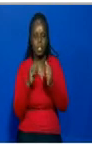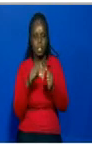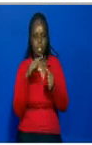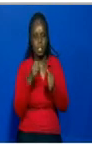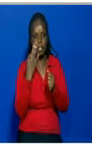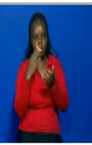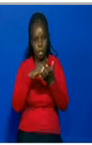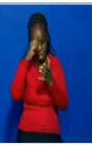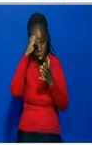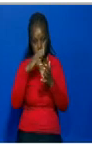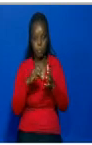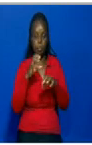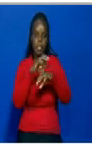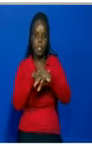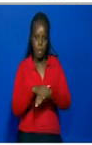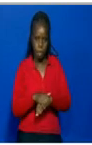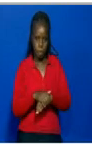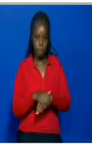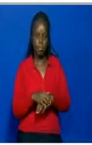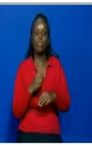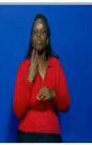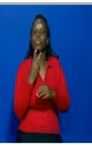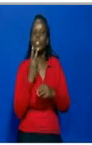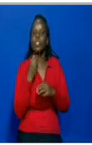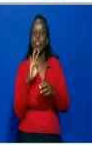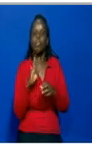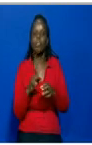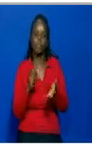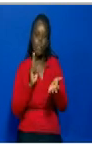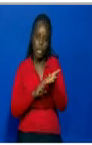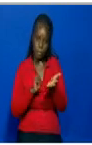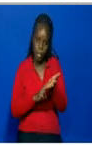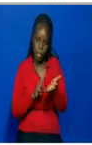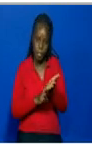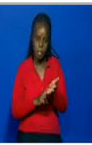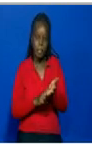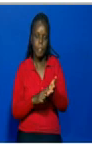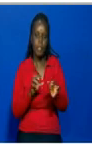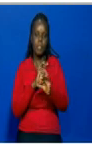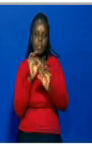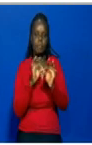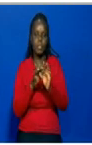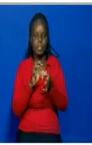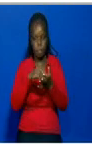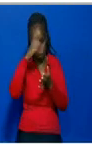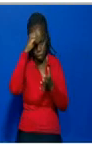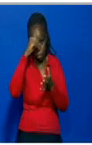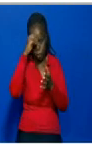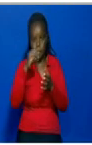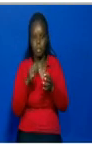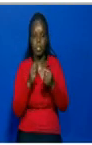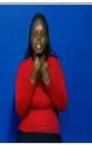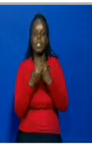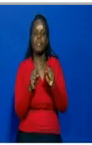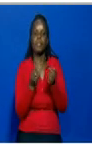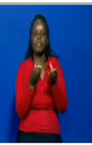handling English. Today we are on pronunciation and vocabulary. More specifically, we are going to deal with saving